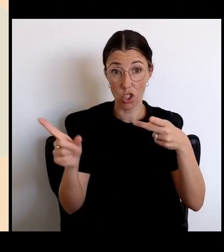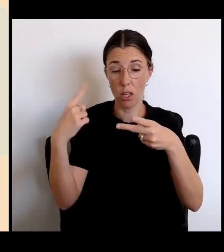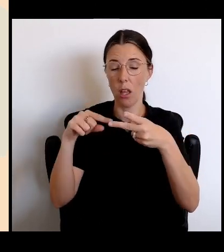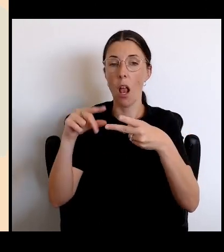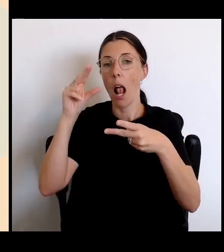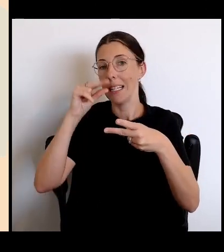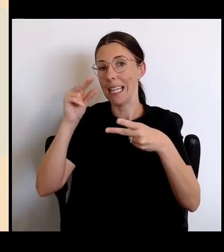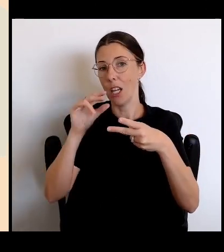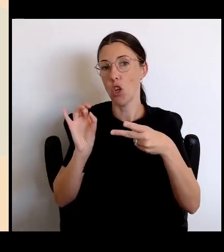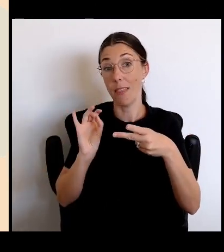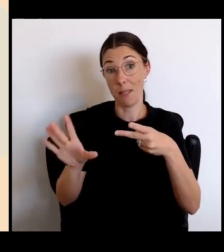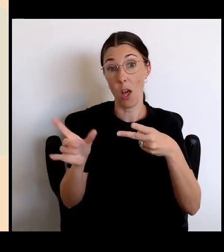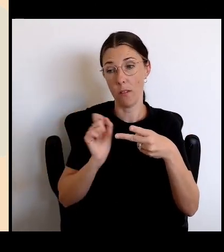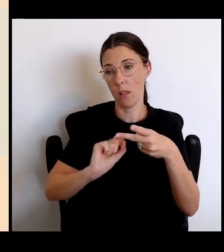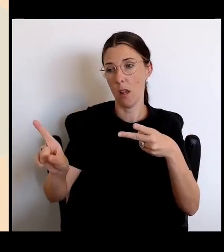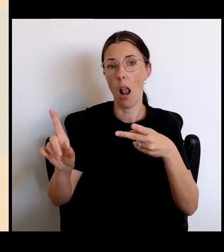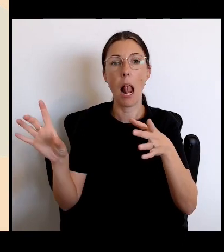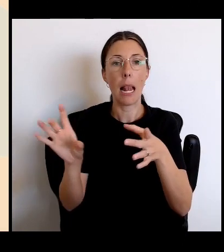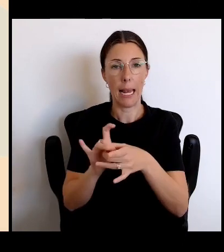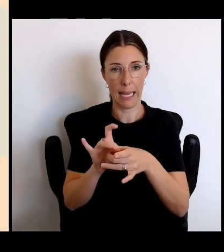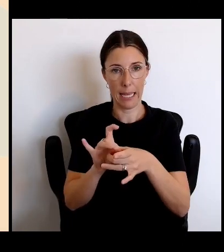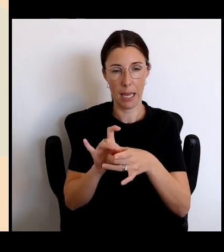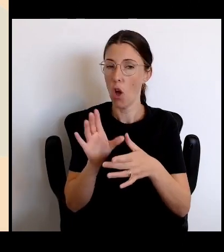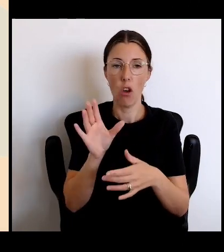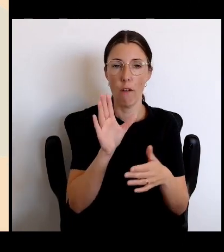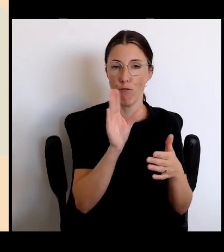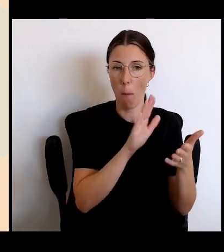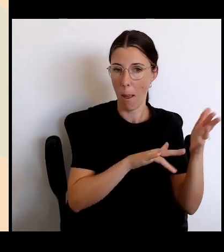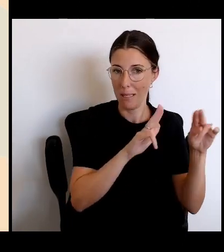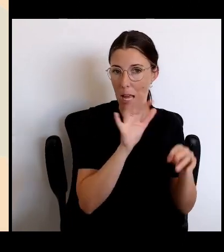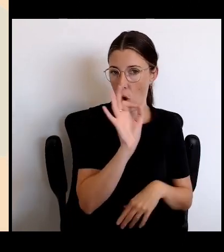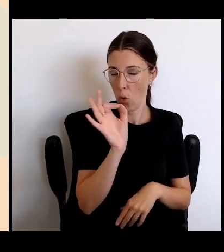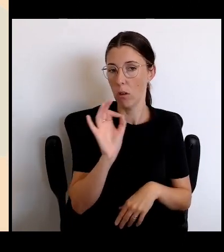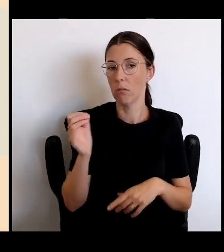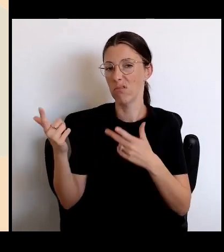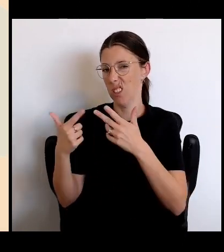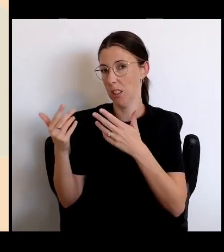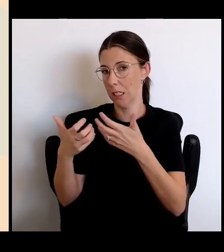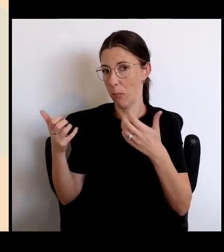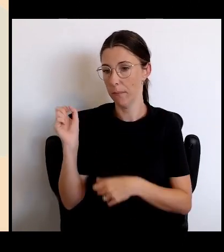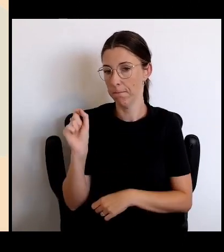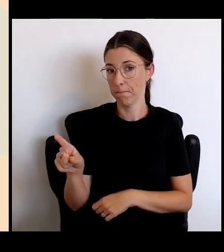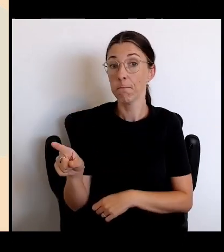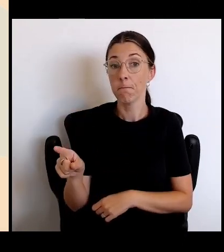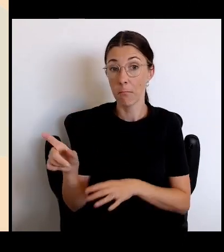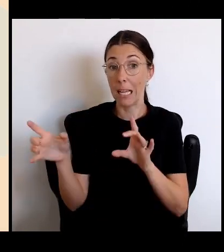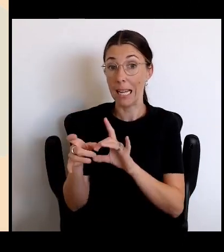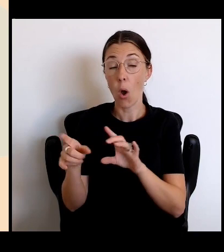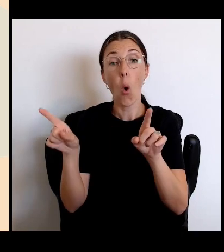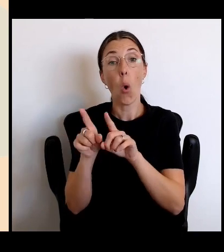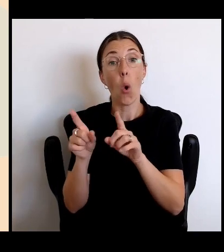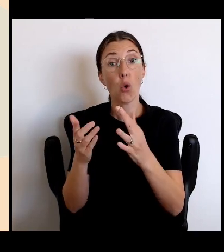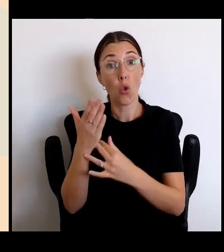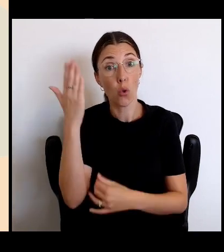then independently sent the link to the survey, not from their parent. And then also through schools as well, with the teacher